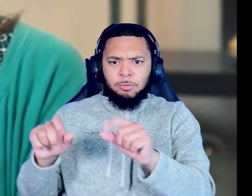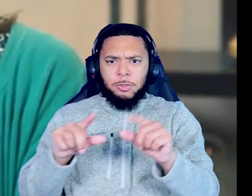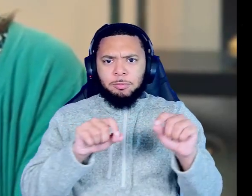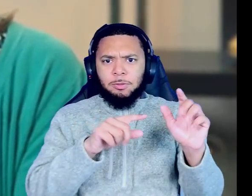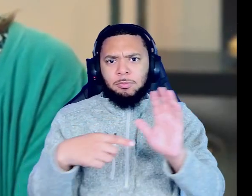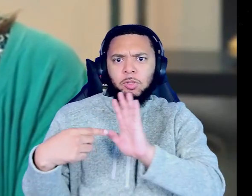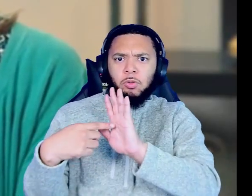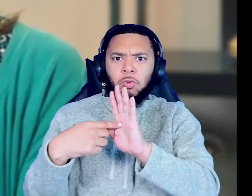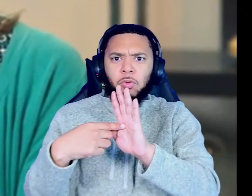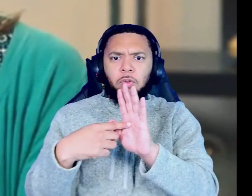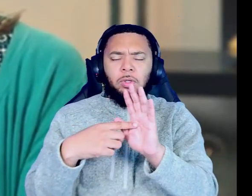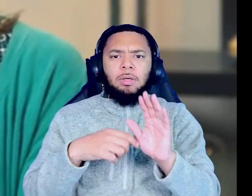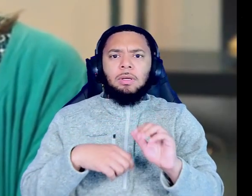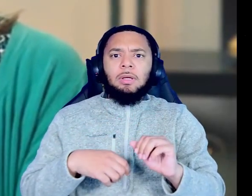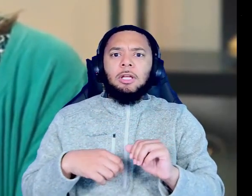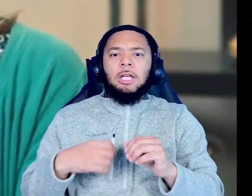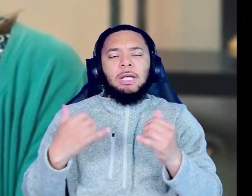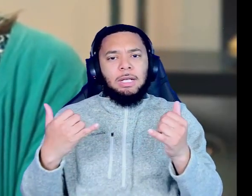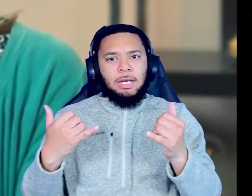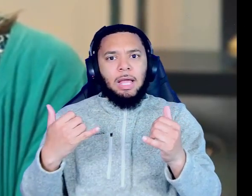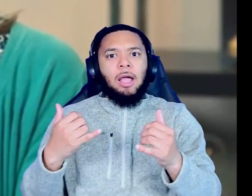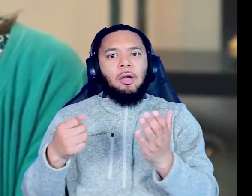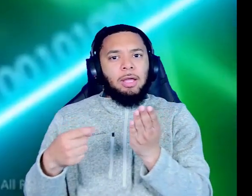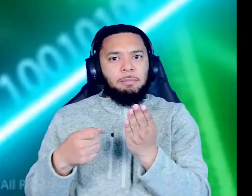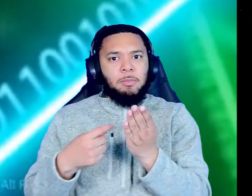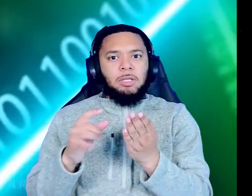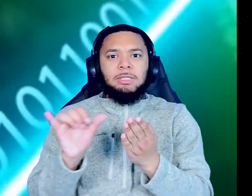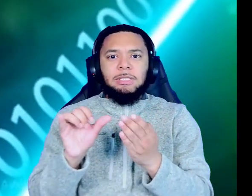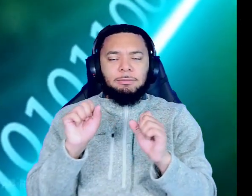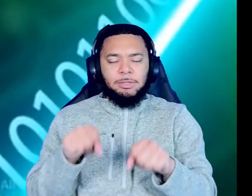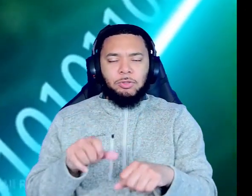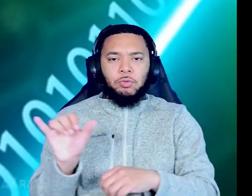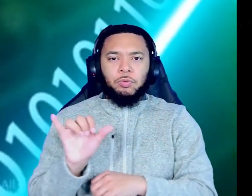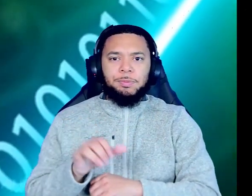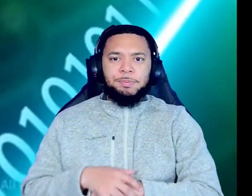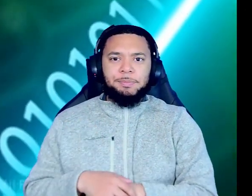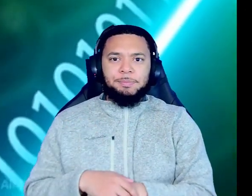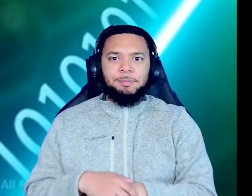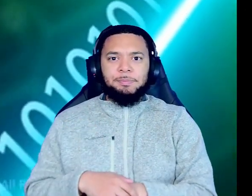dialog boxes, we can do that with input dialog boxes as well.